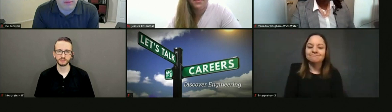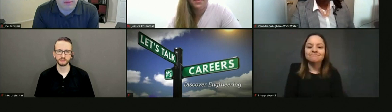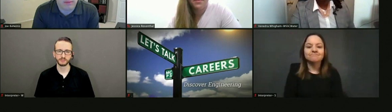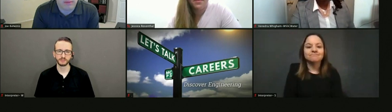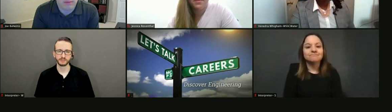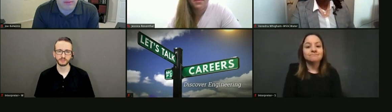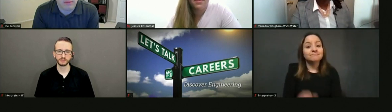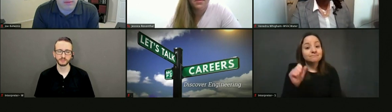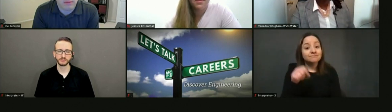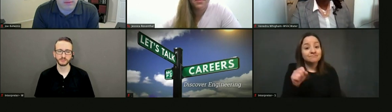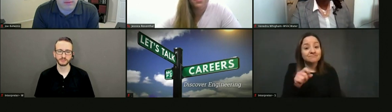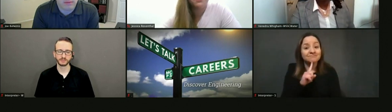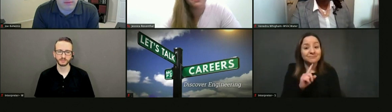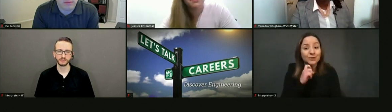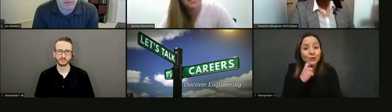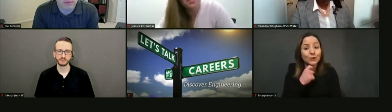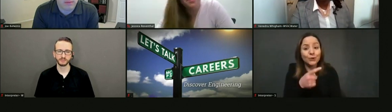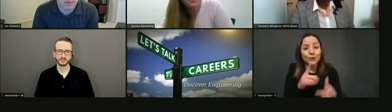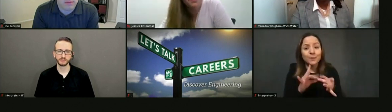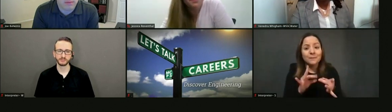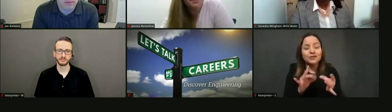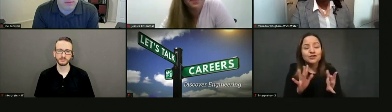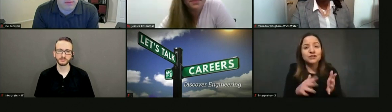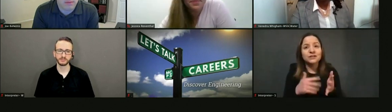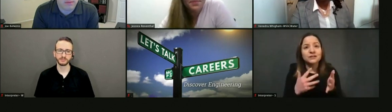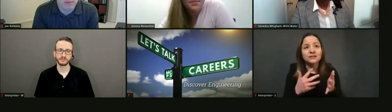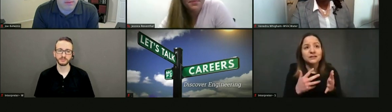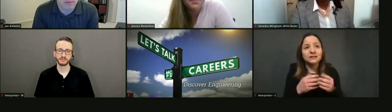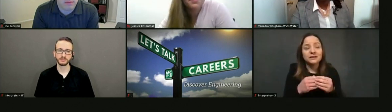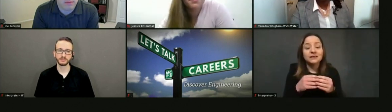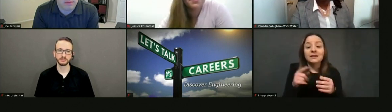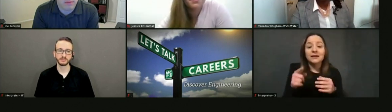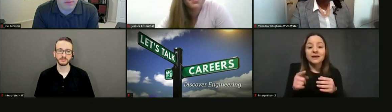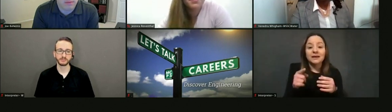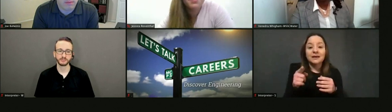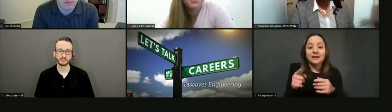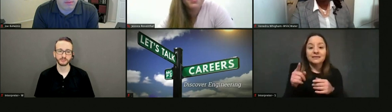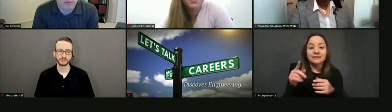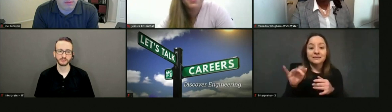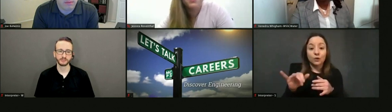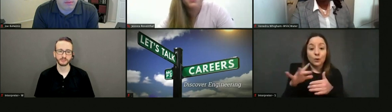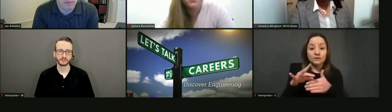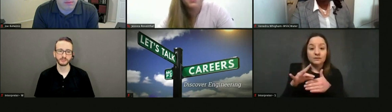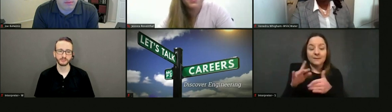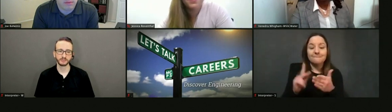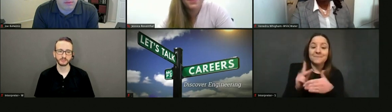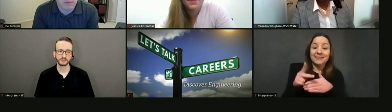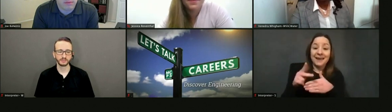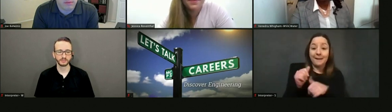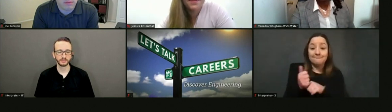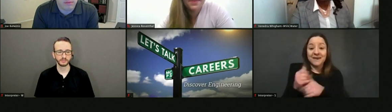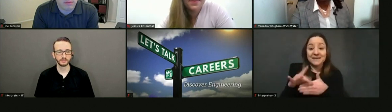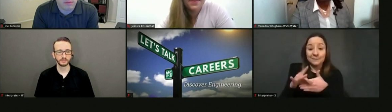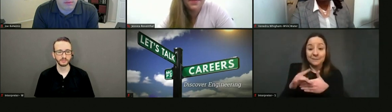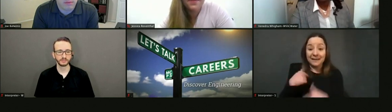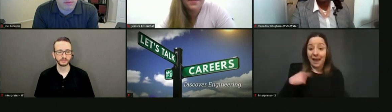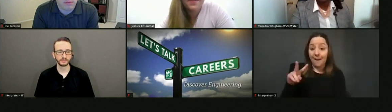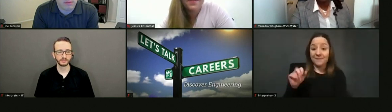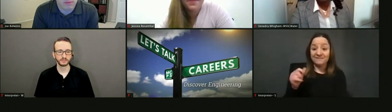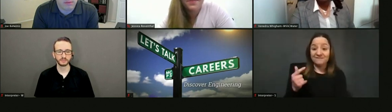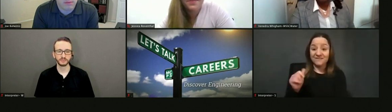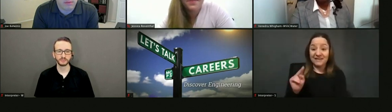Yeah, it's really cool that you mentioned plant-based meats, because I've been vegan for the past few years. So it's been really cool to